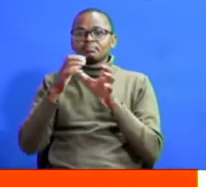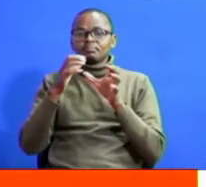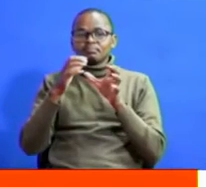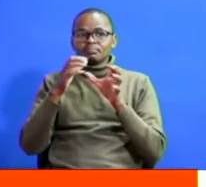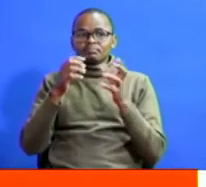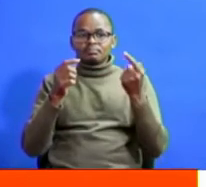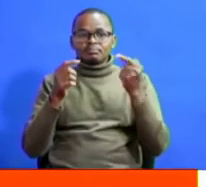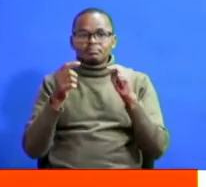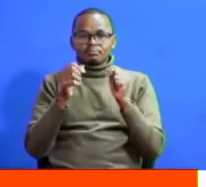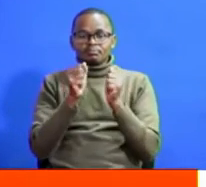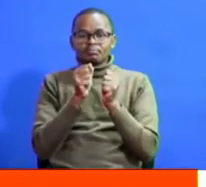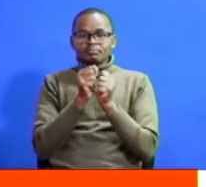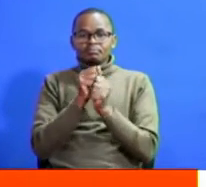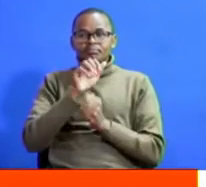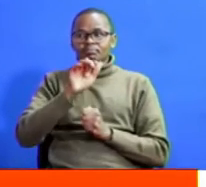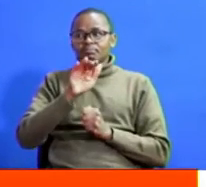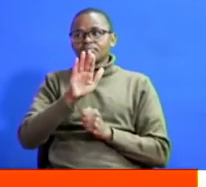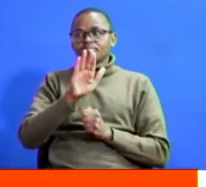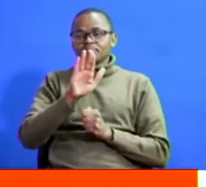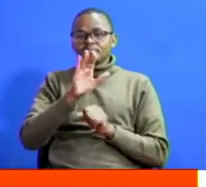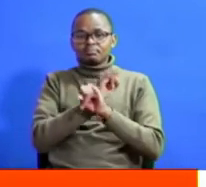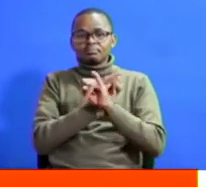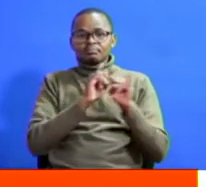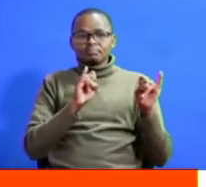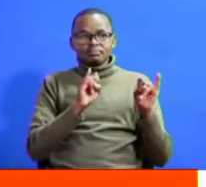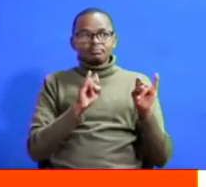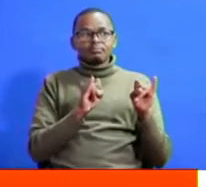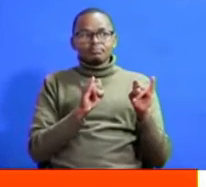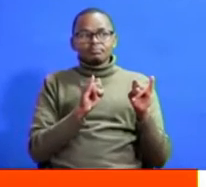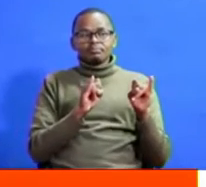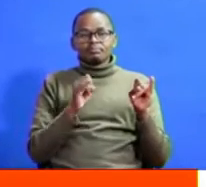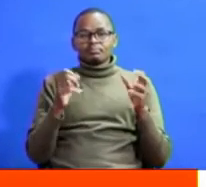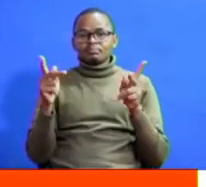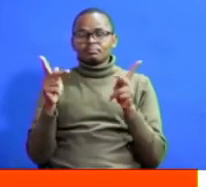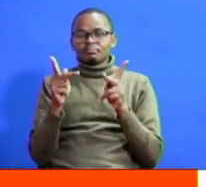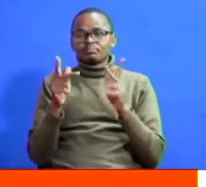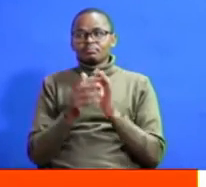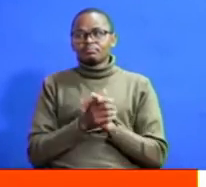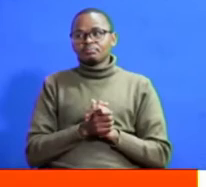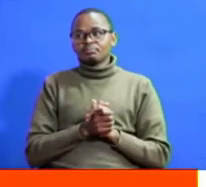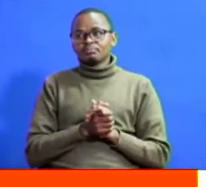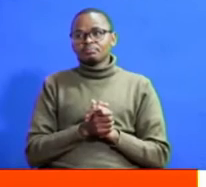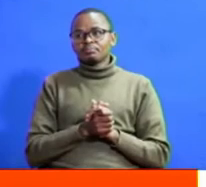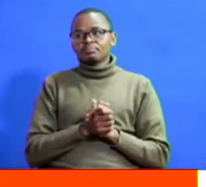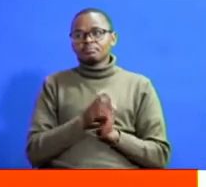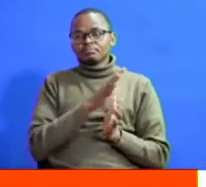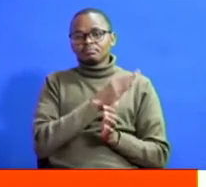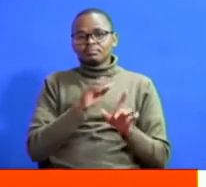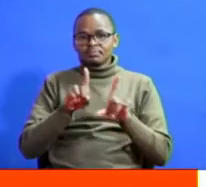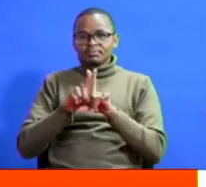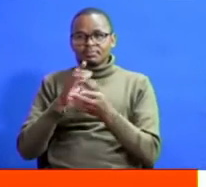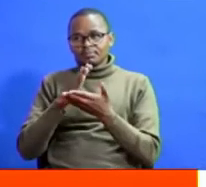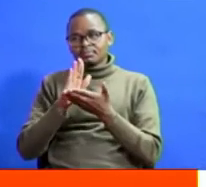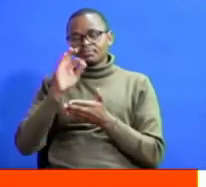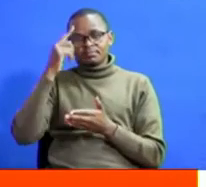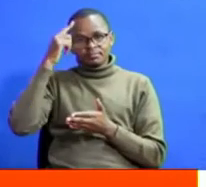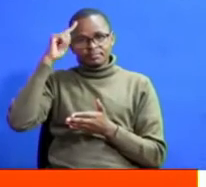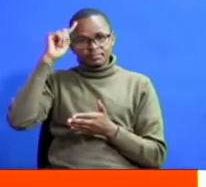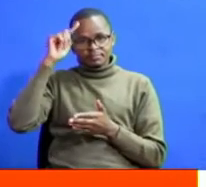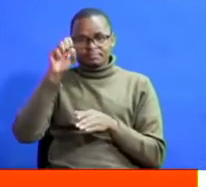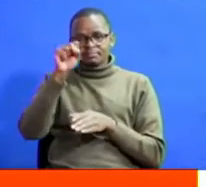automatically come with the independent parties. And as per the state of